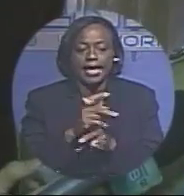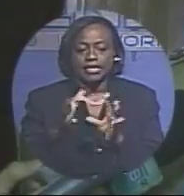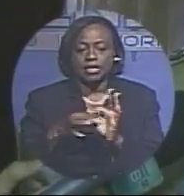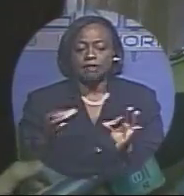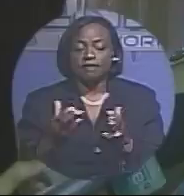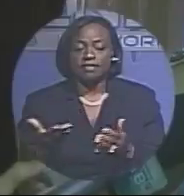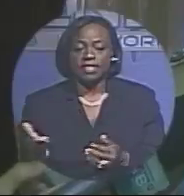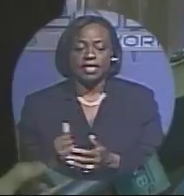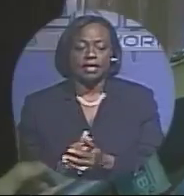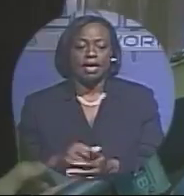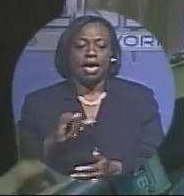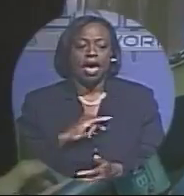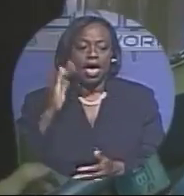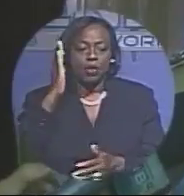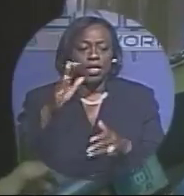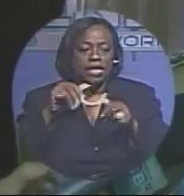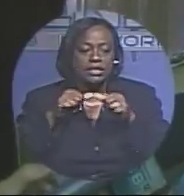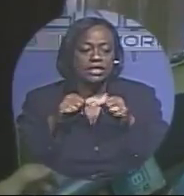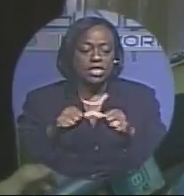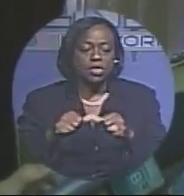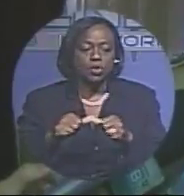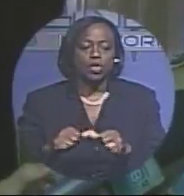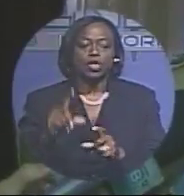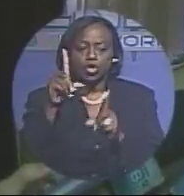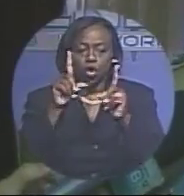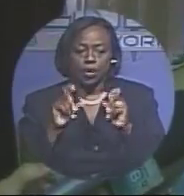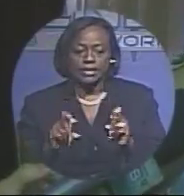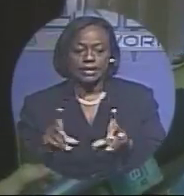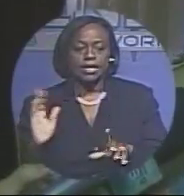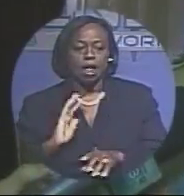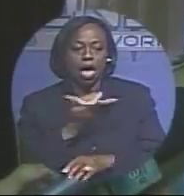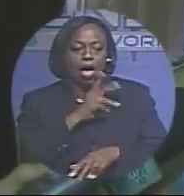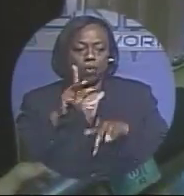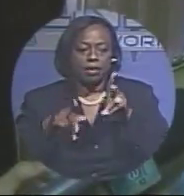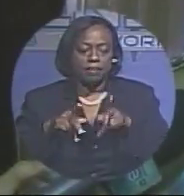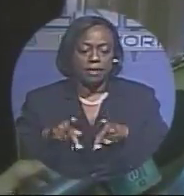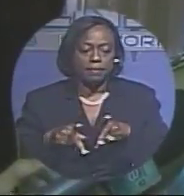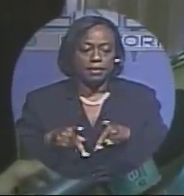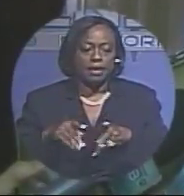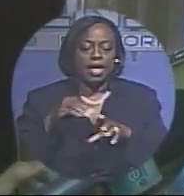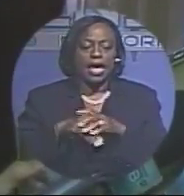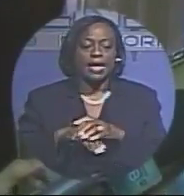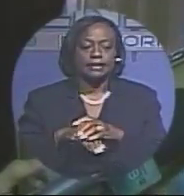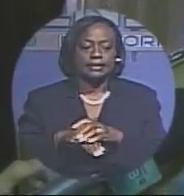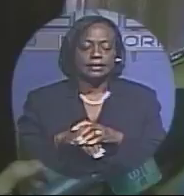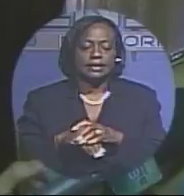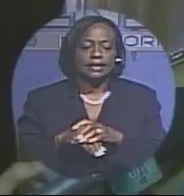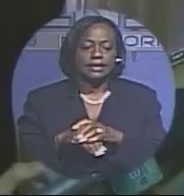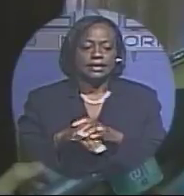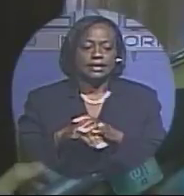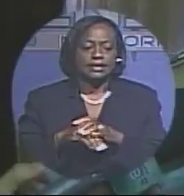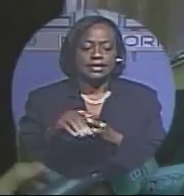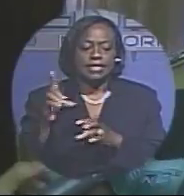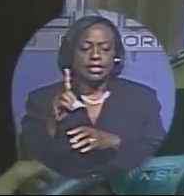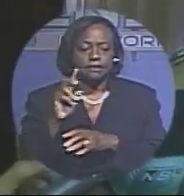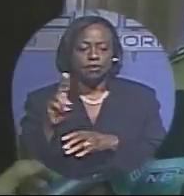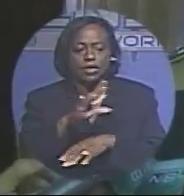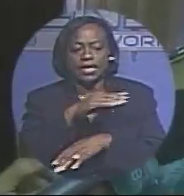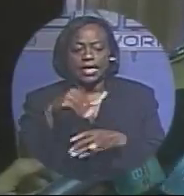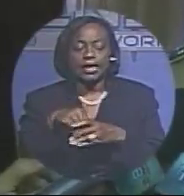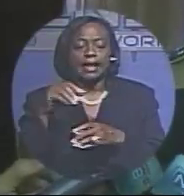pursue a line of questioning today with our people at the Central Detective Unit and in